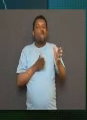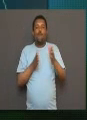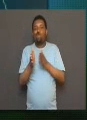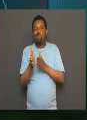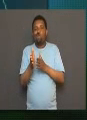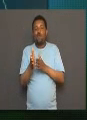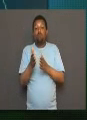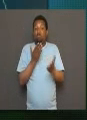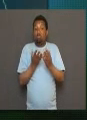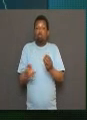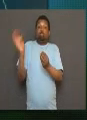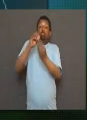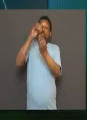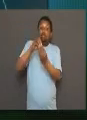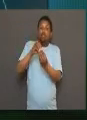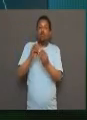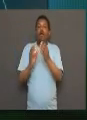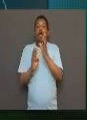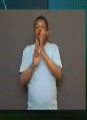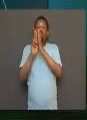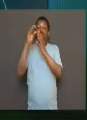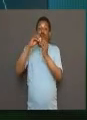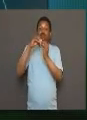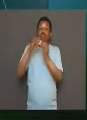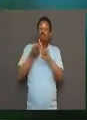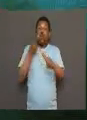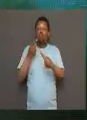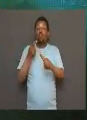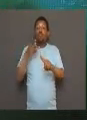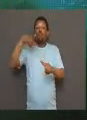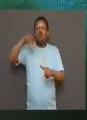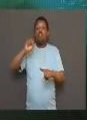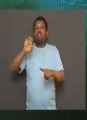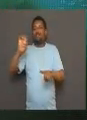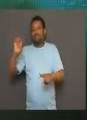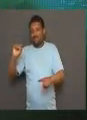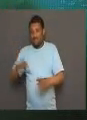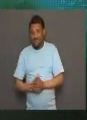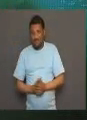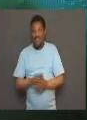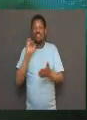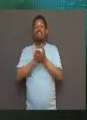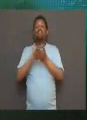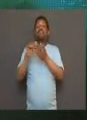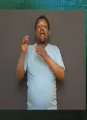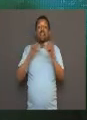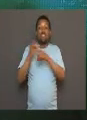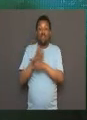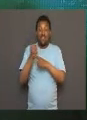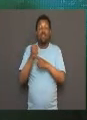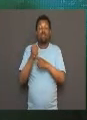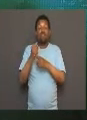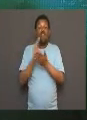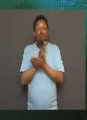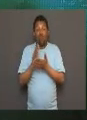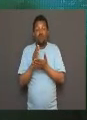distortions increase outward from the poles. That activity involved